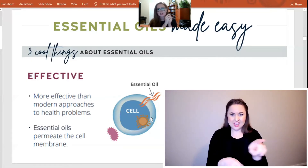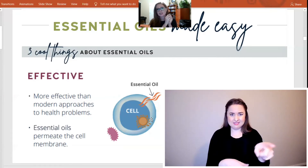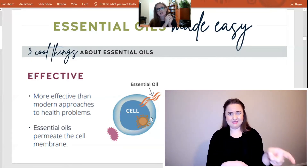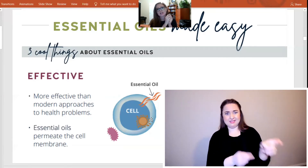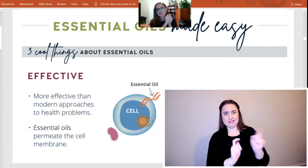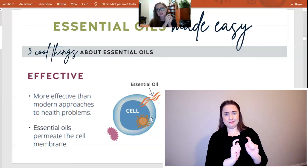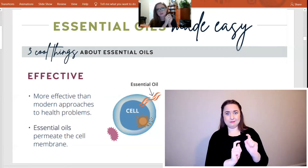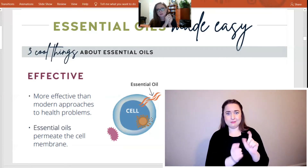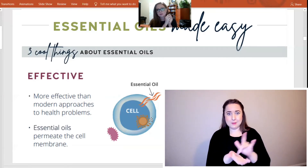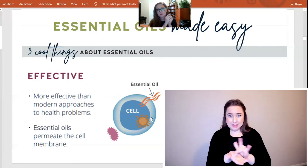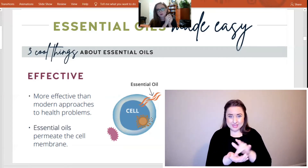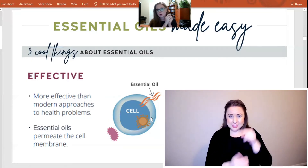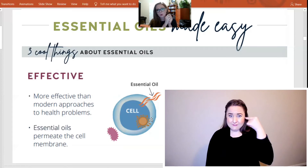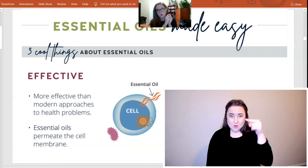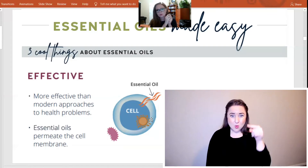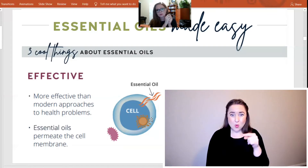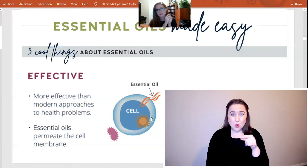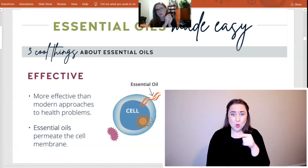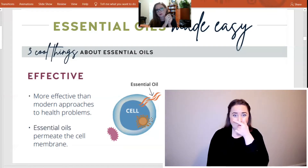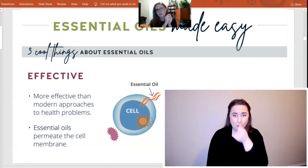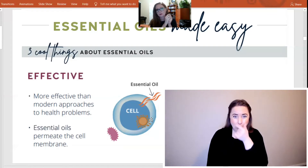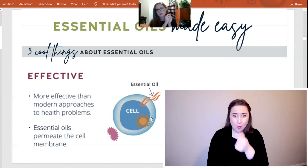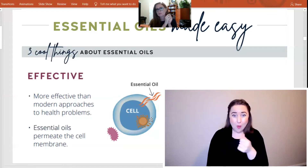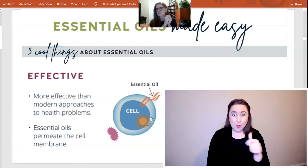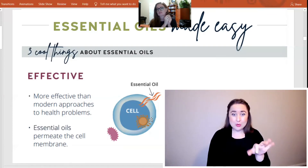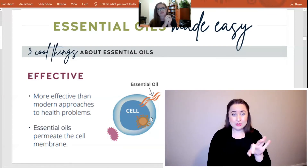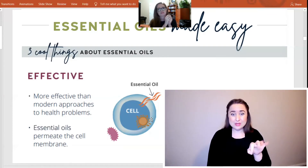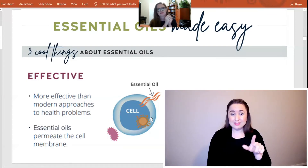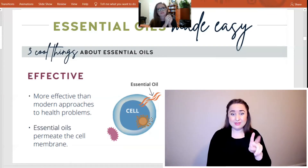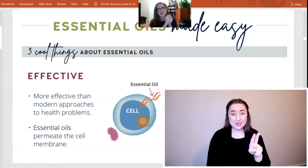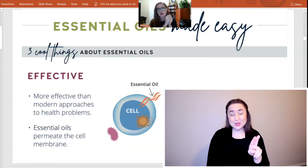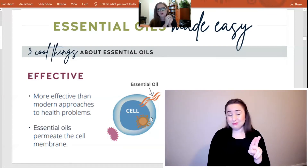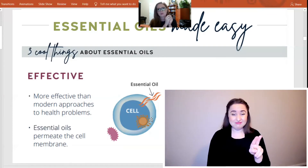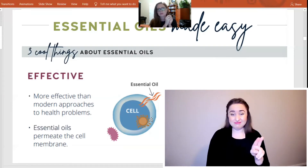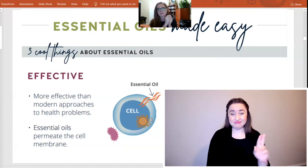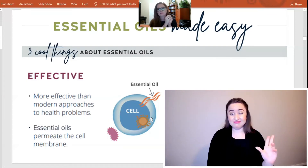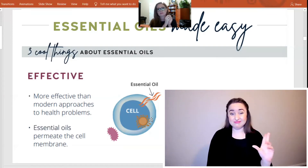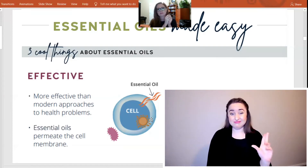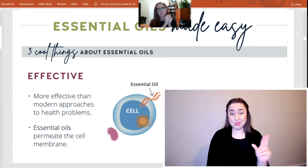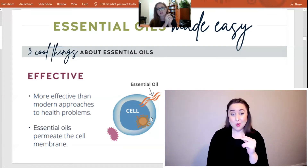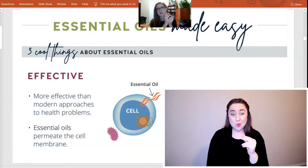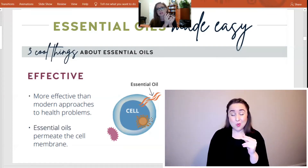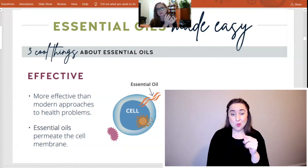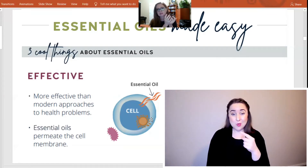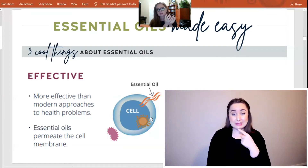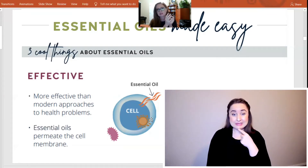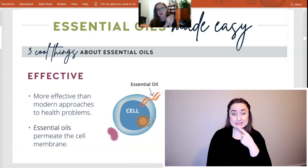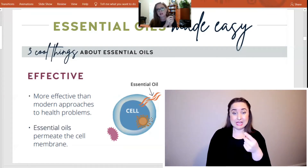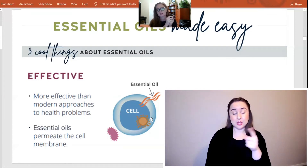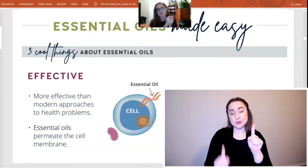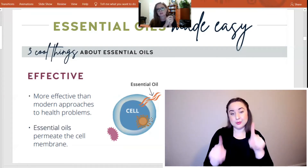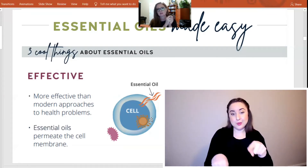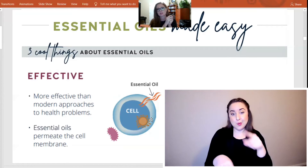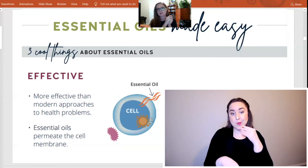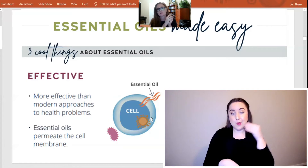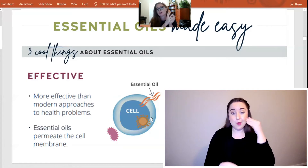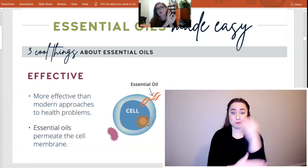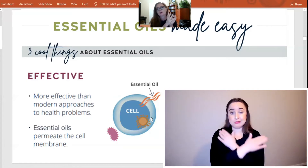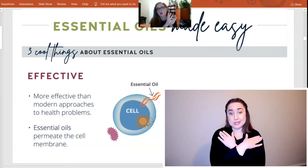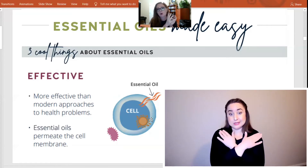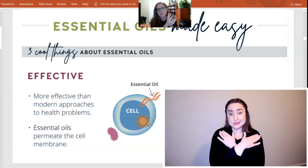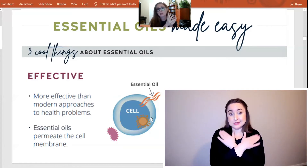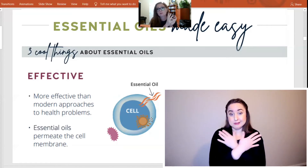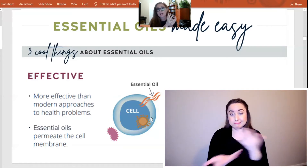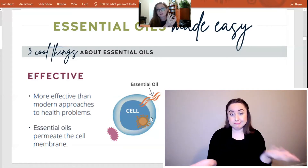medication they can give you for your cold or your flu? No. What do they tell us? We're to